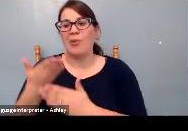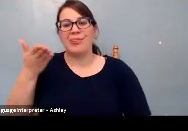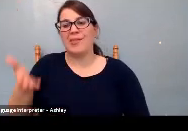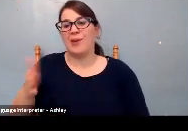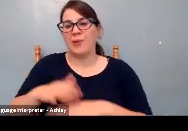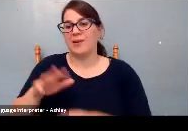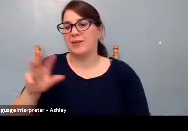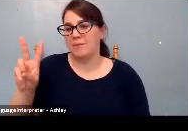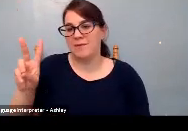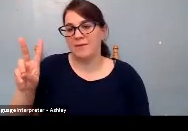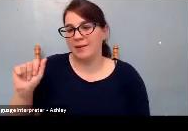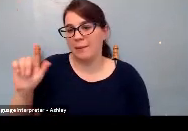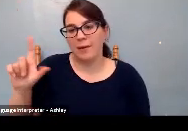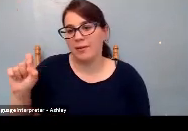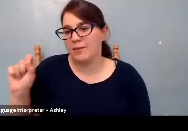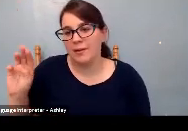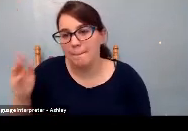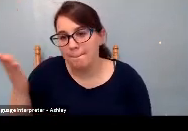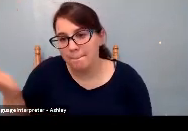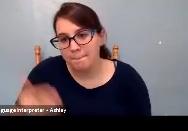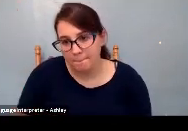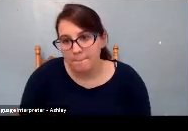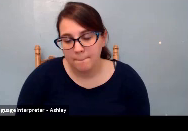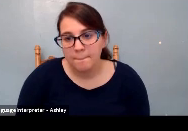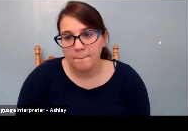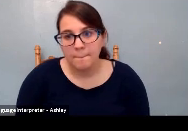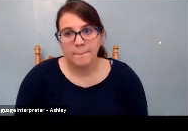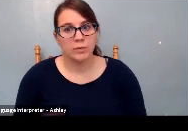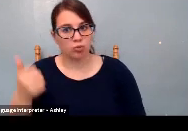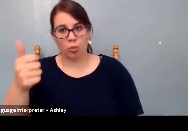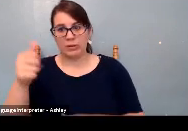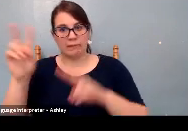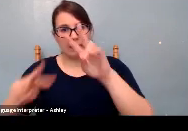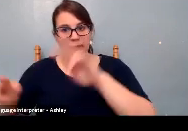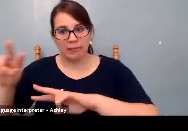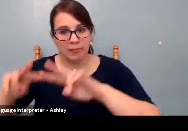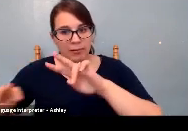included at the website, where people can actually also go to enroll.